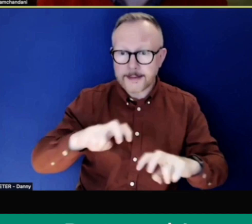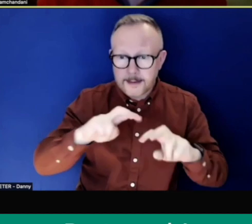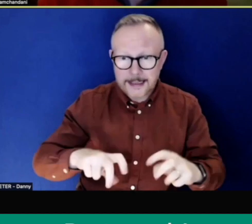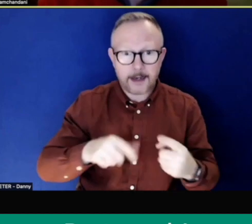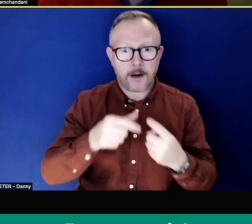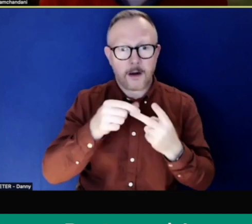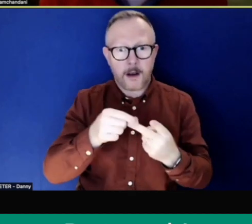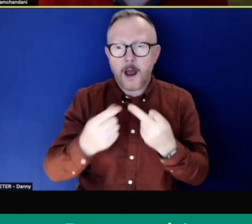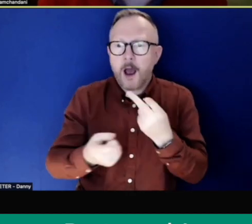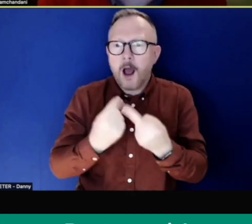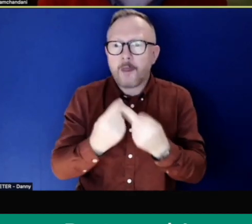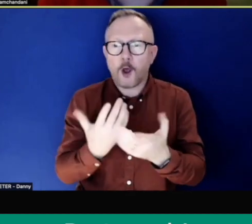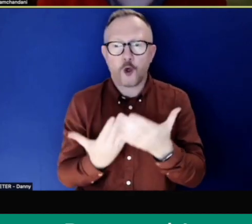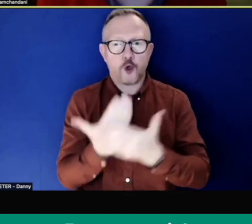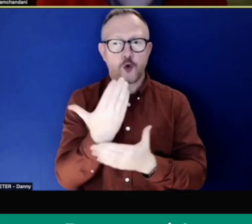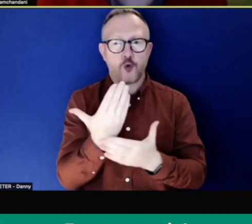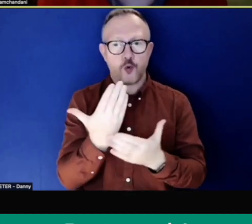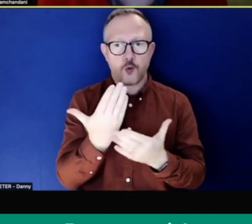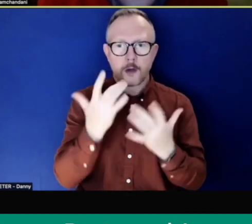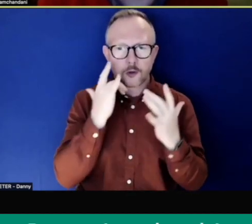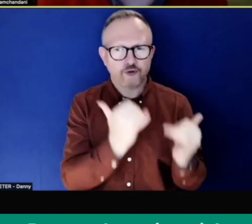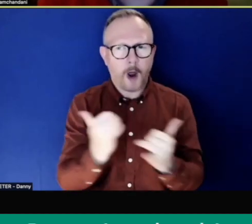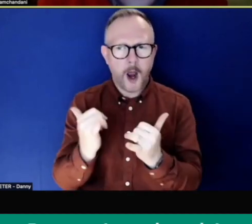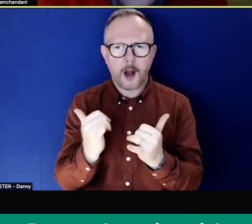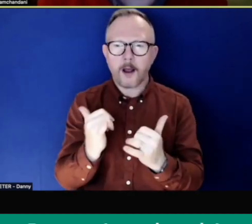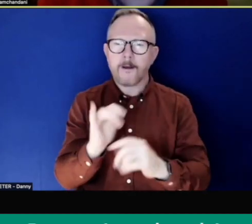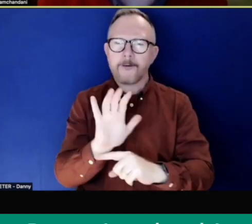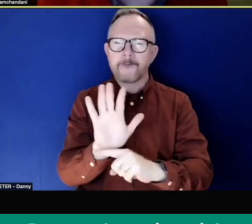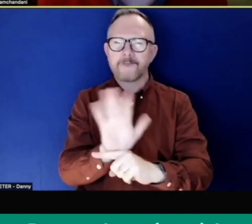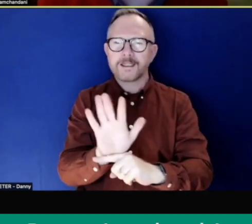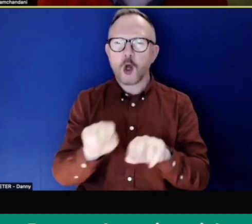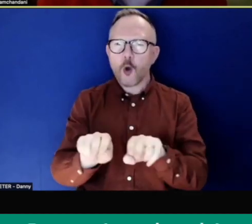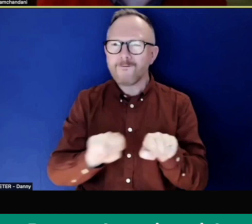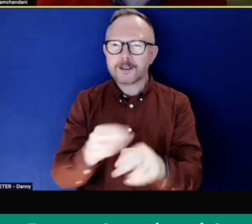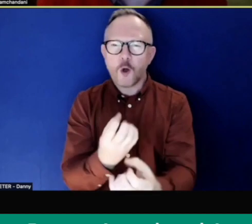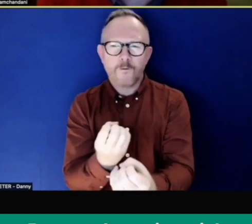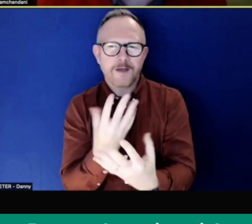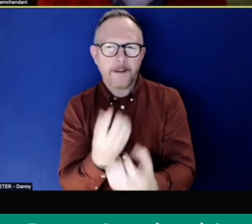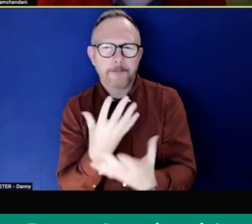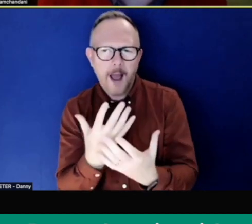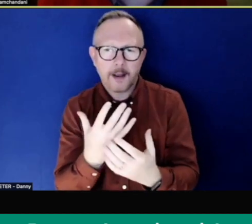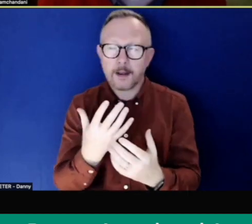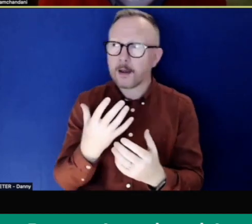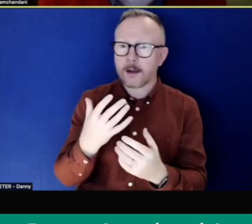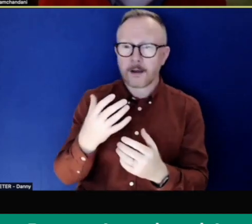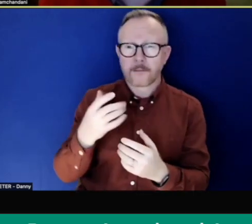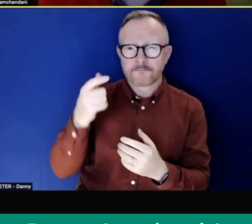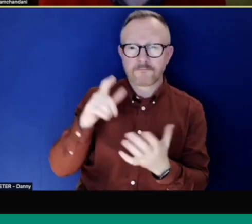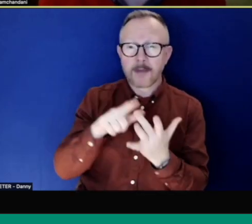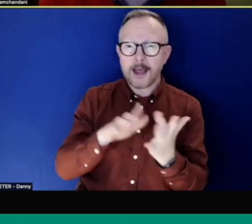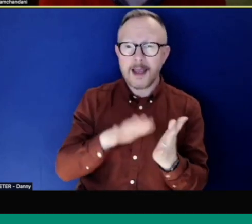newly published trial of video feedback, which, along with colleagues at Imperial and other places I was involved in